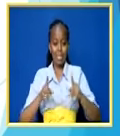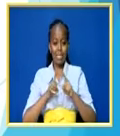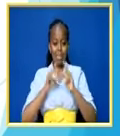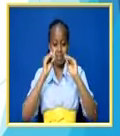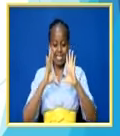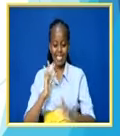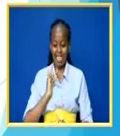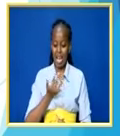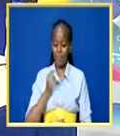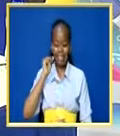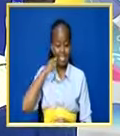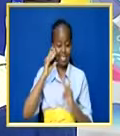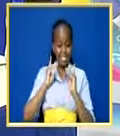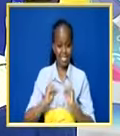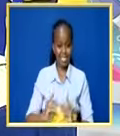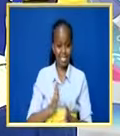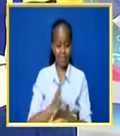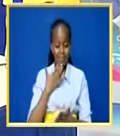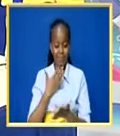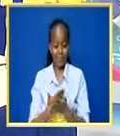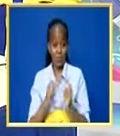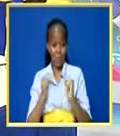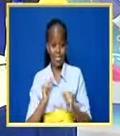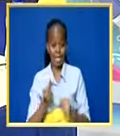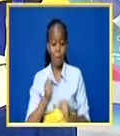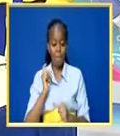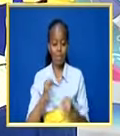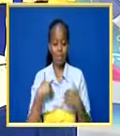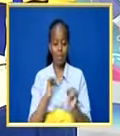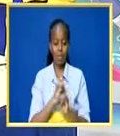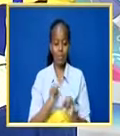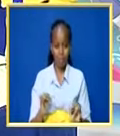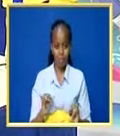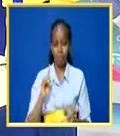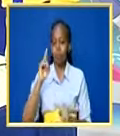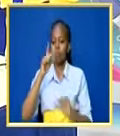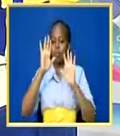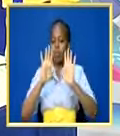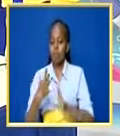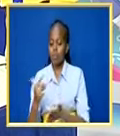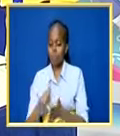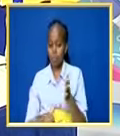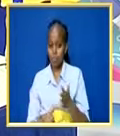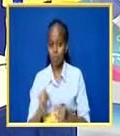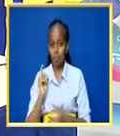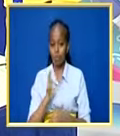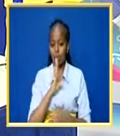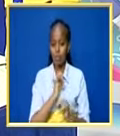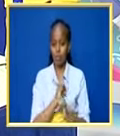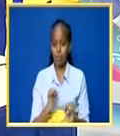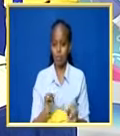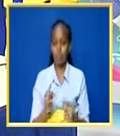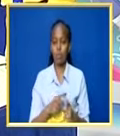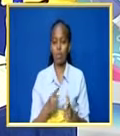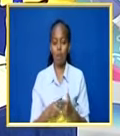dress. Even yours is okay. Thank you. Yes. So we should wear clean. The first important thing is they must be clean. Yeah. And then